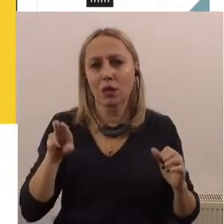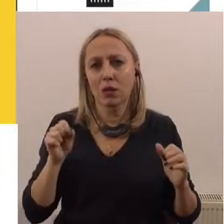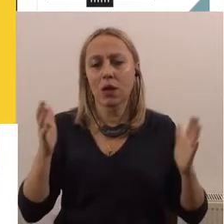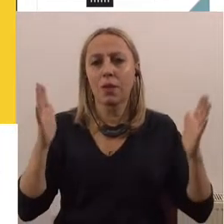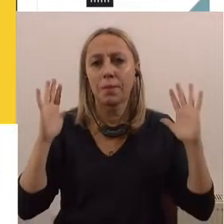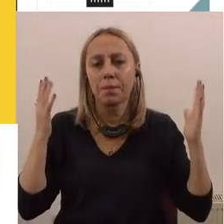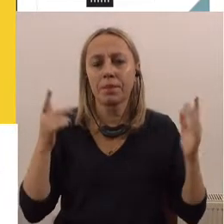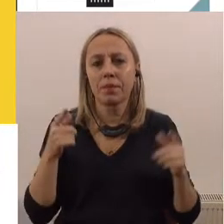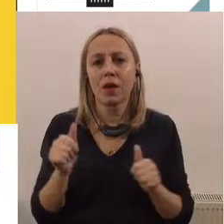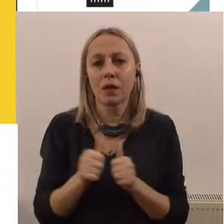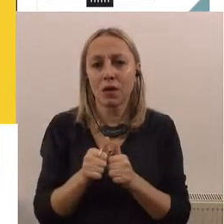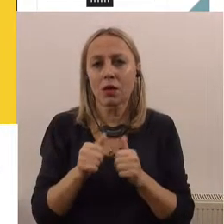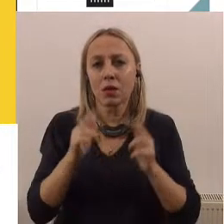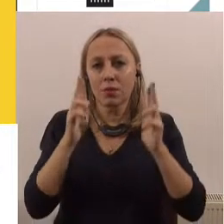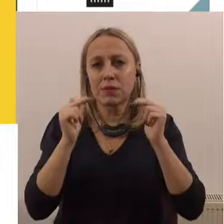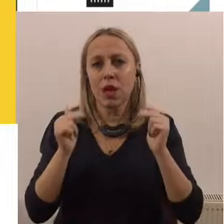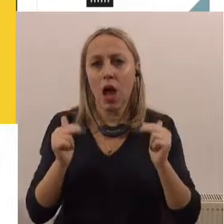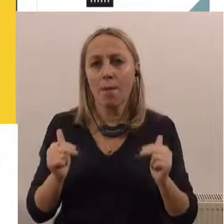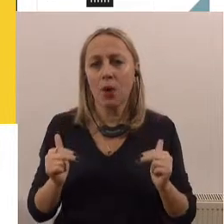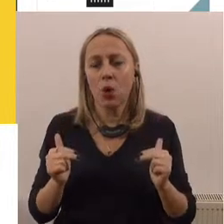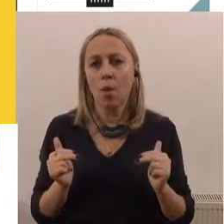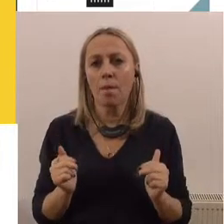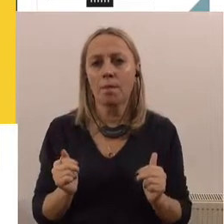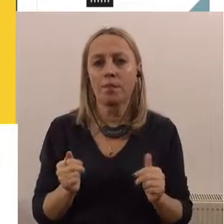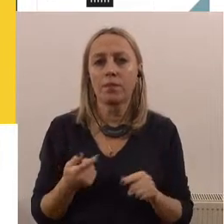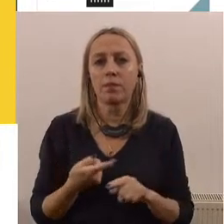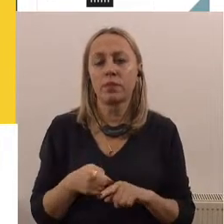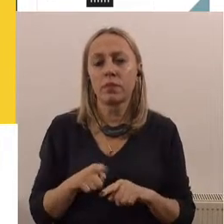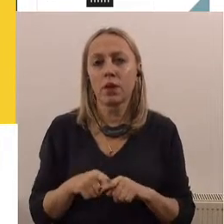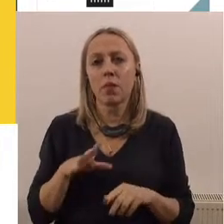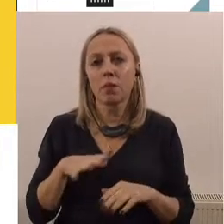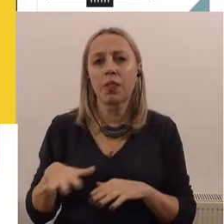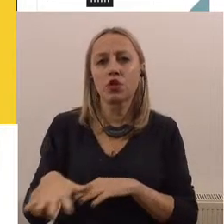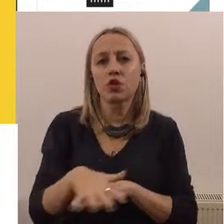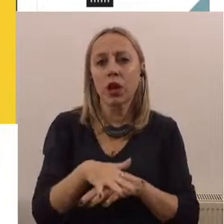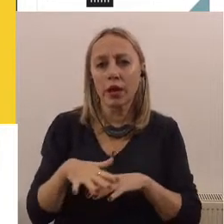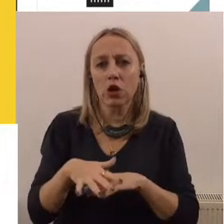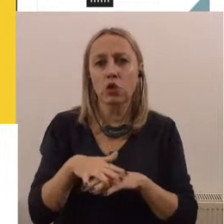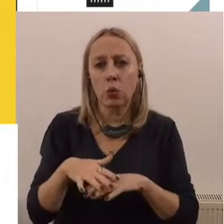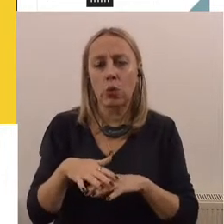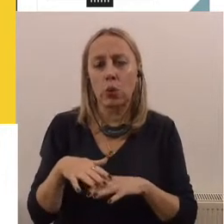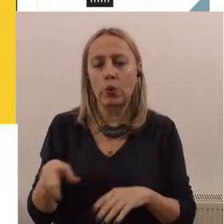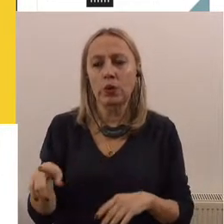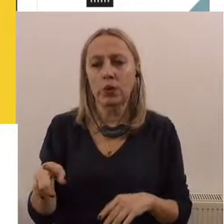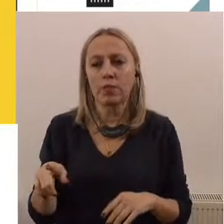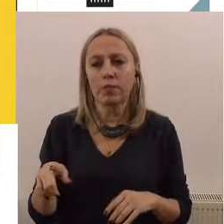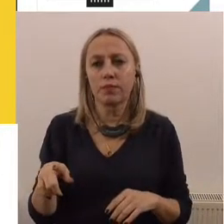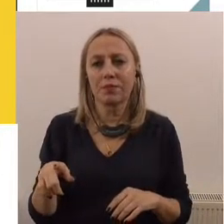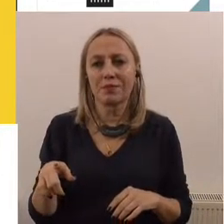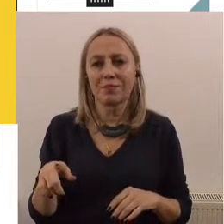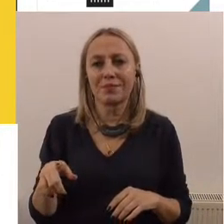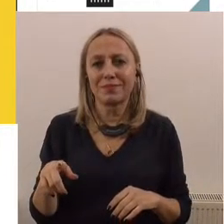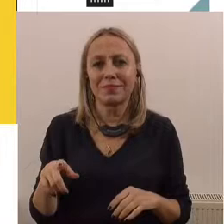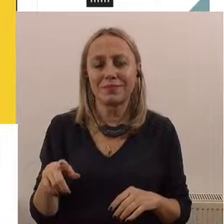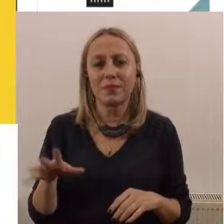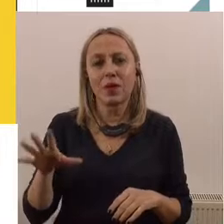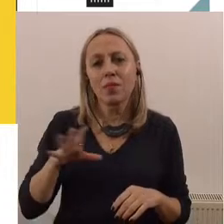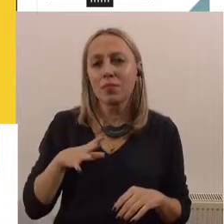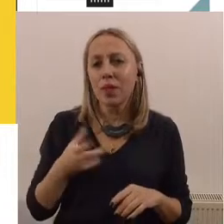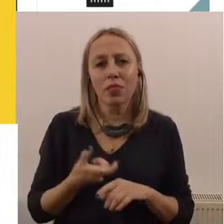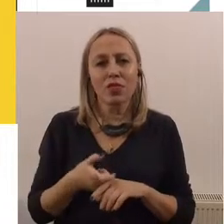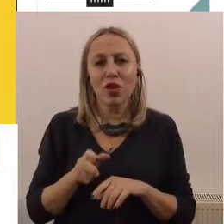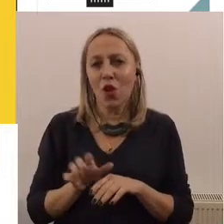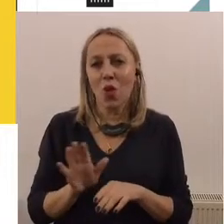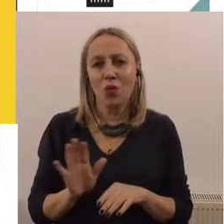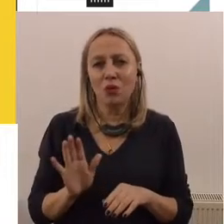a no place, especially comparing to other surrounded institutions like a